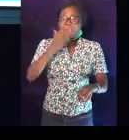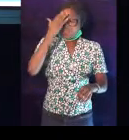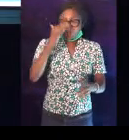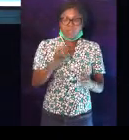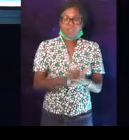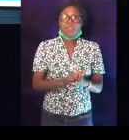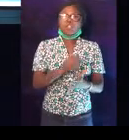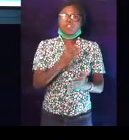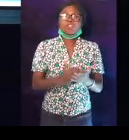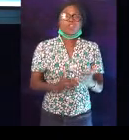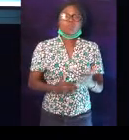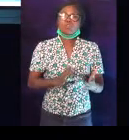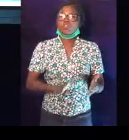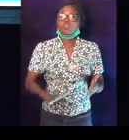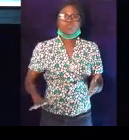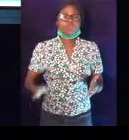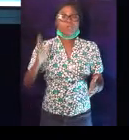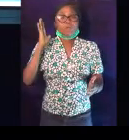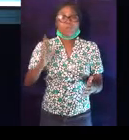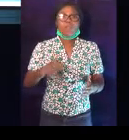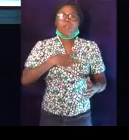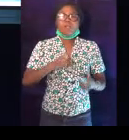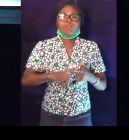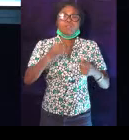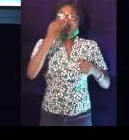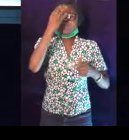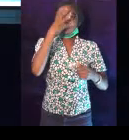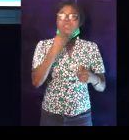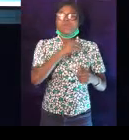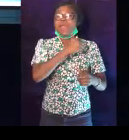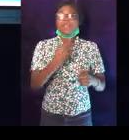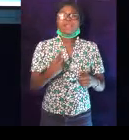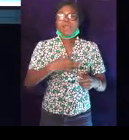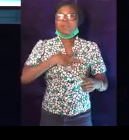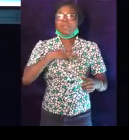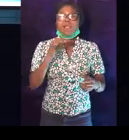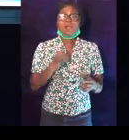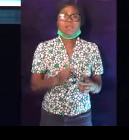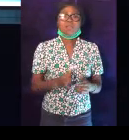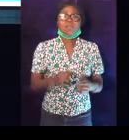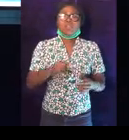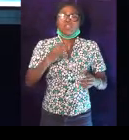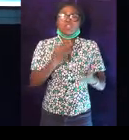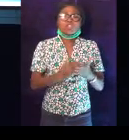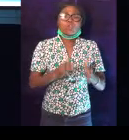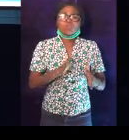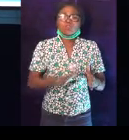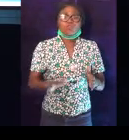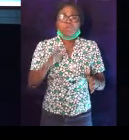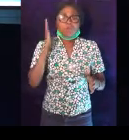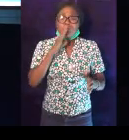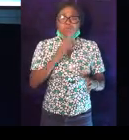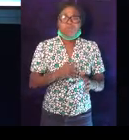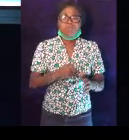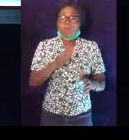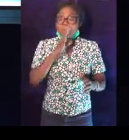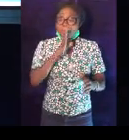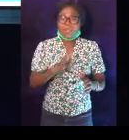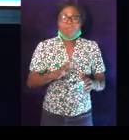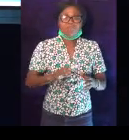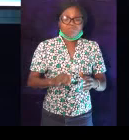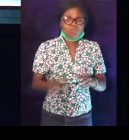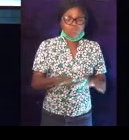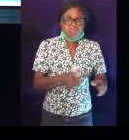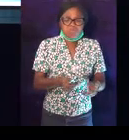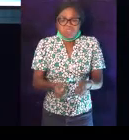some children prefer to sleep when they like. Some will play video game or keep themselves busy with unnecessary things that will make